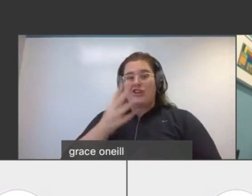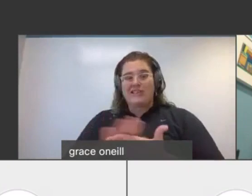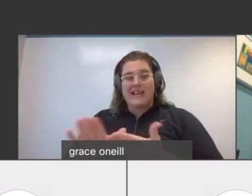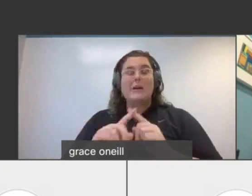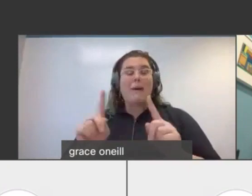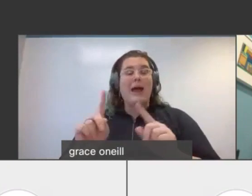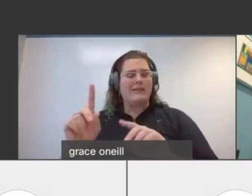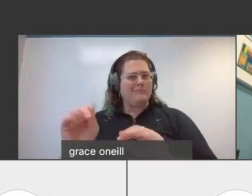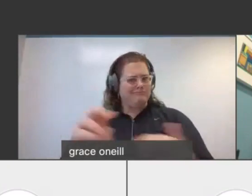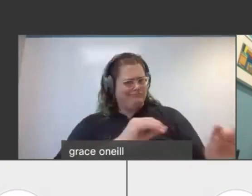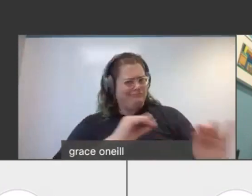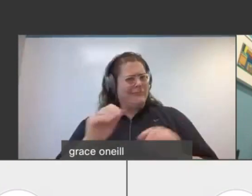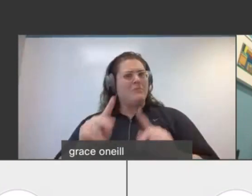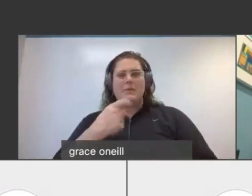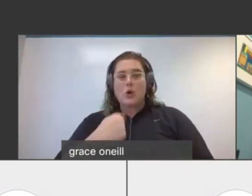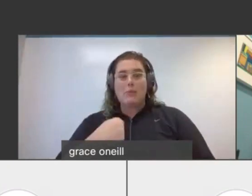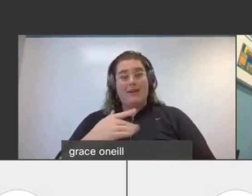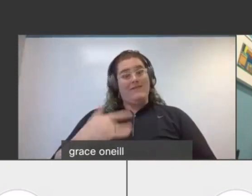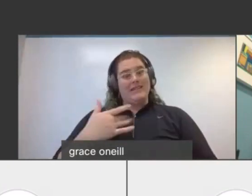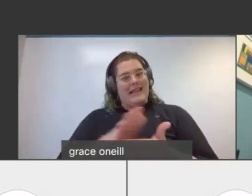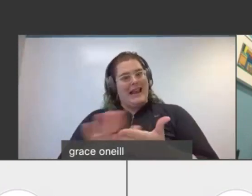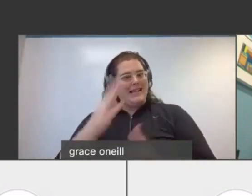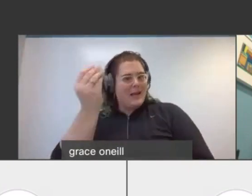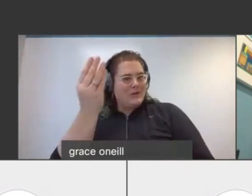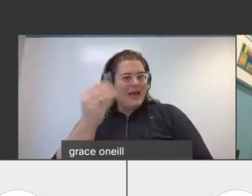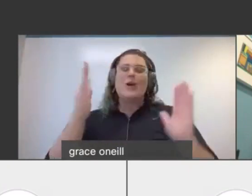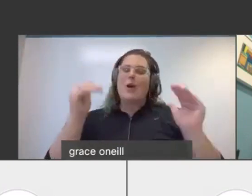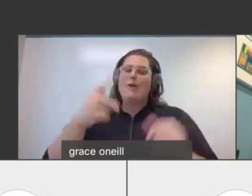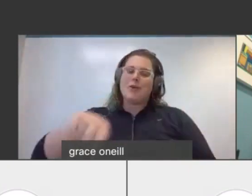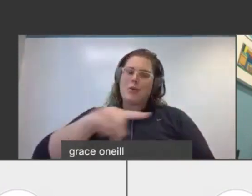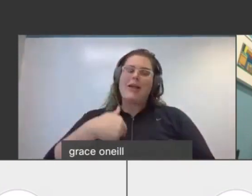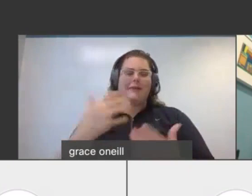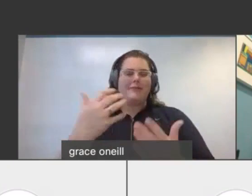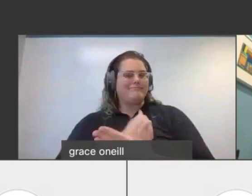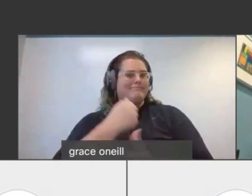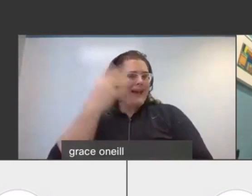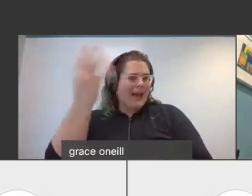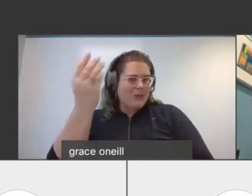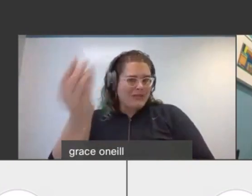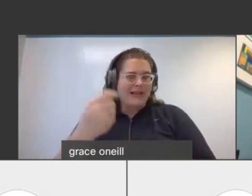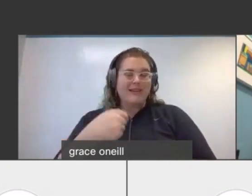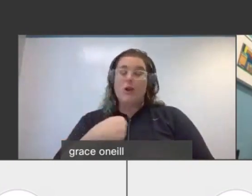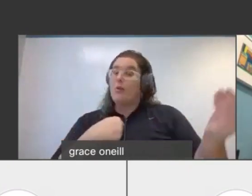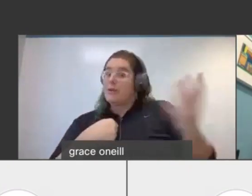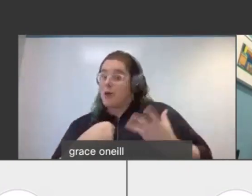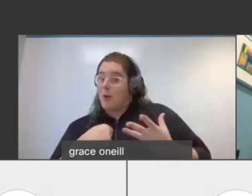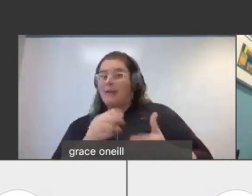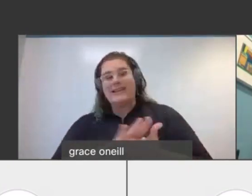me it feels really nice. So hopefully people can go outside, enjoy what I'm told is very nice weather right